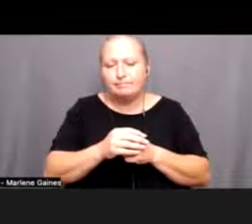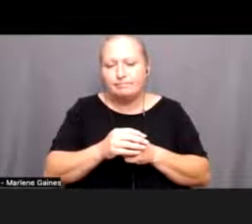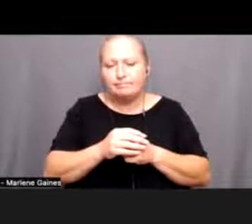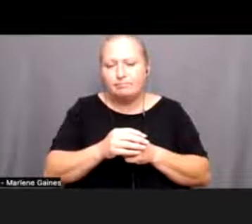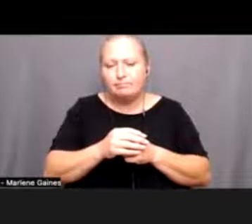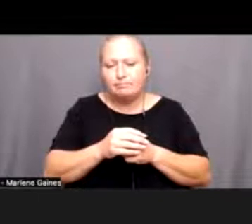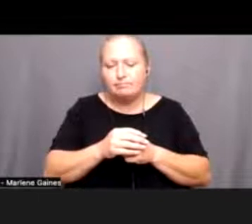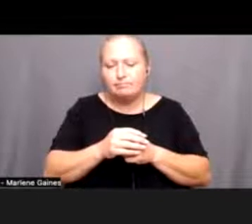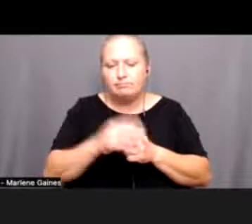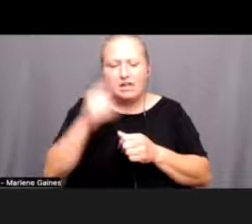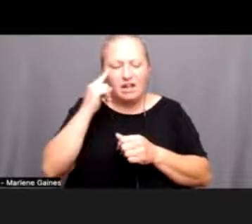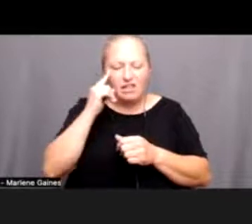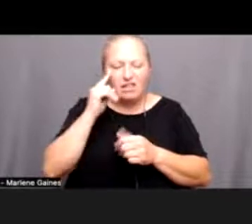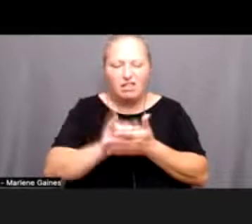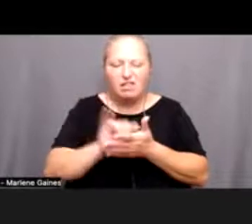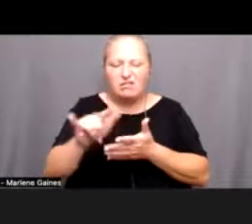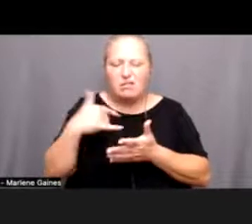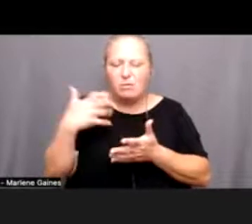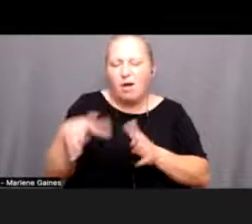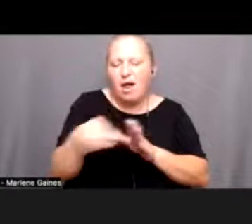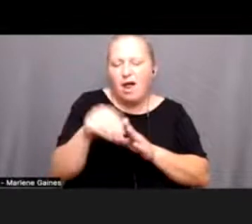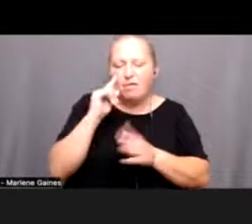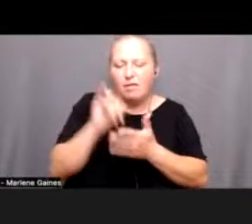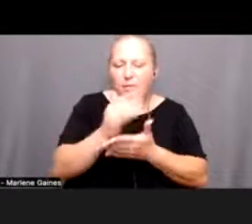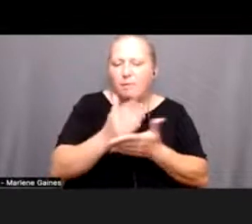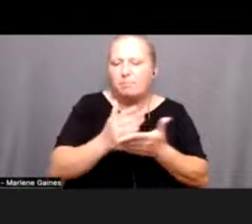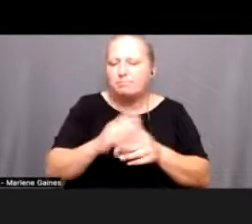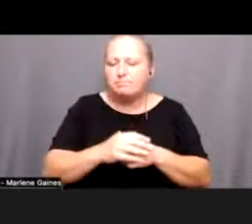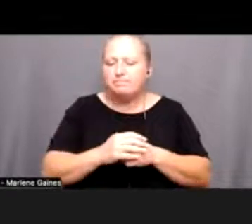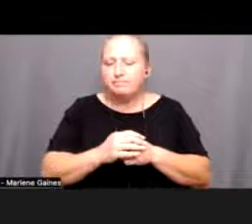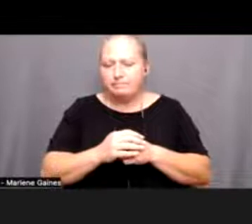yeah, I think that's all that I was going to add to that piece.